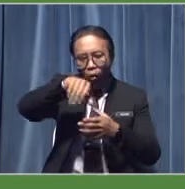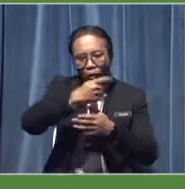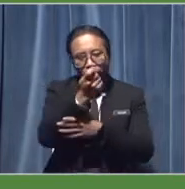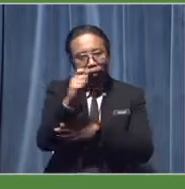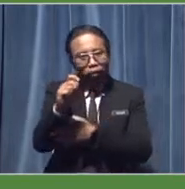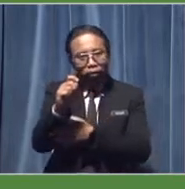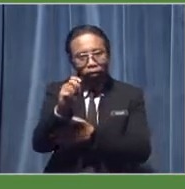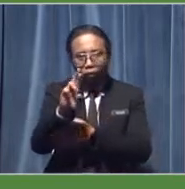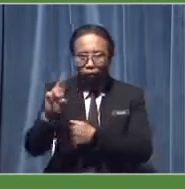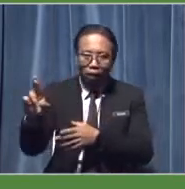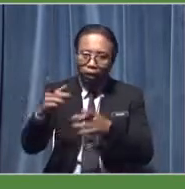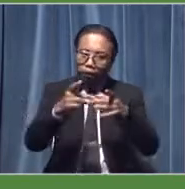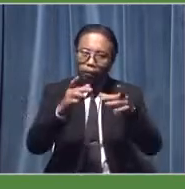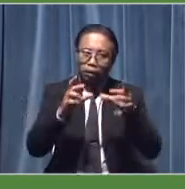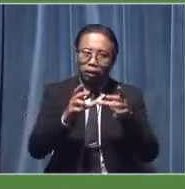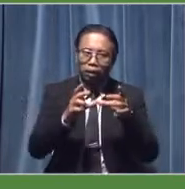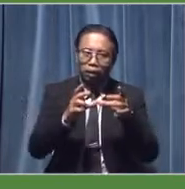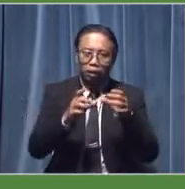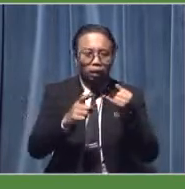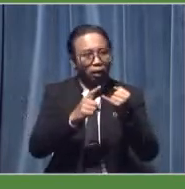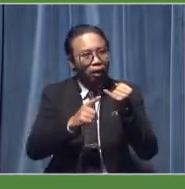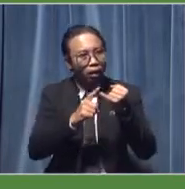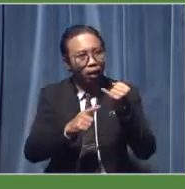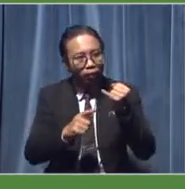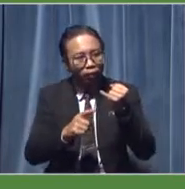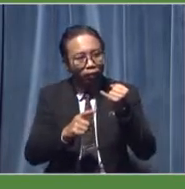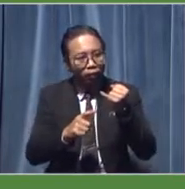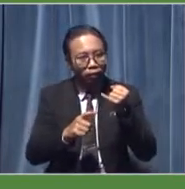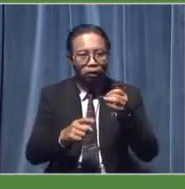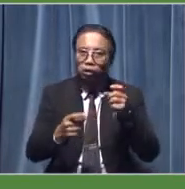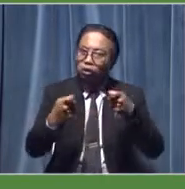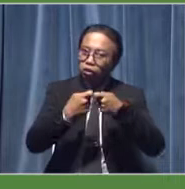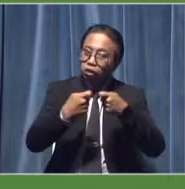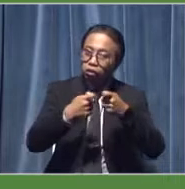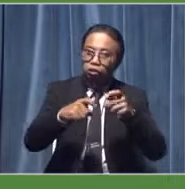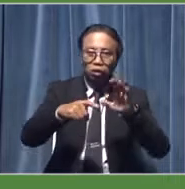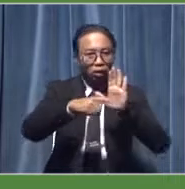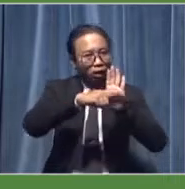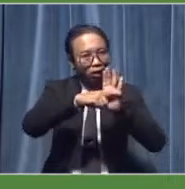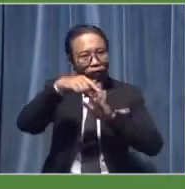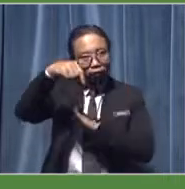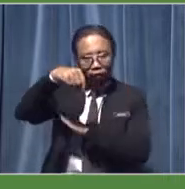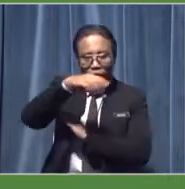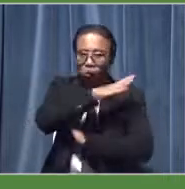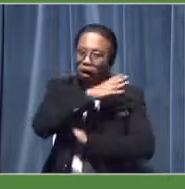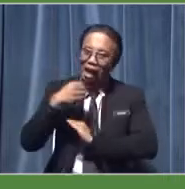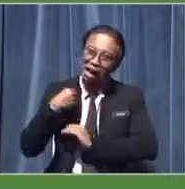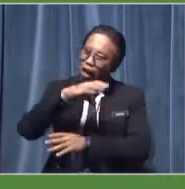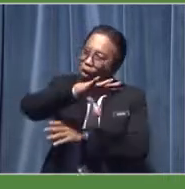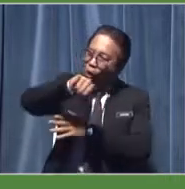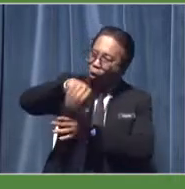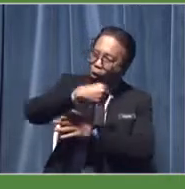plates will end up with charge negative Q, and all the left